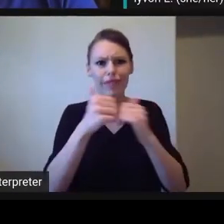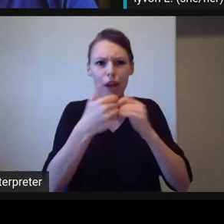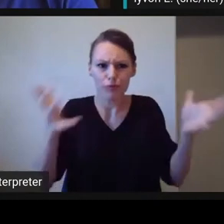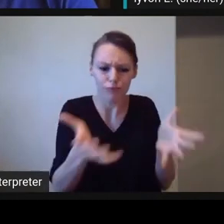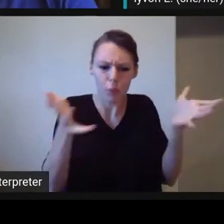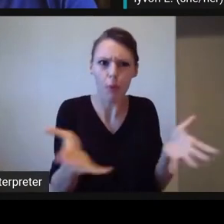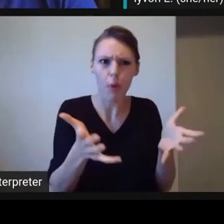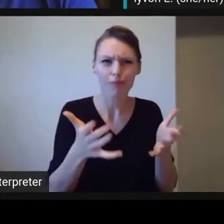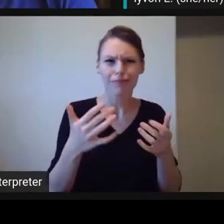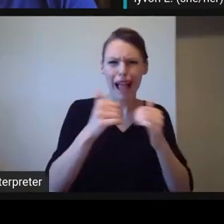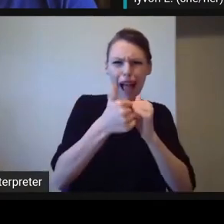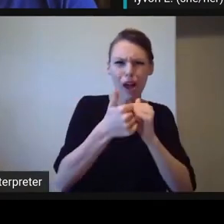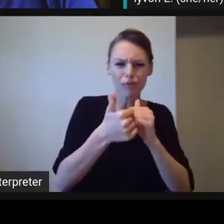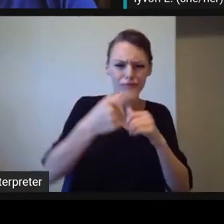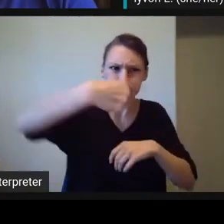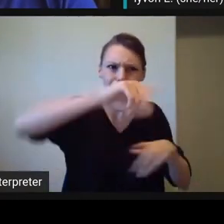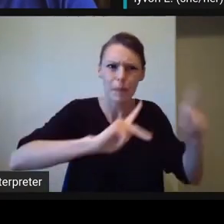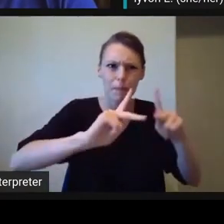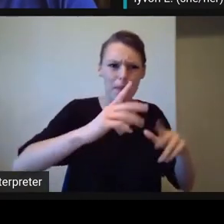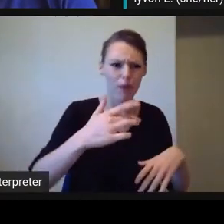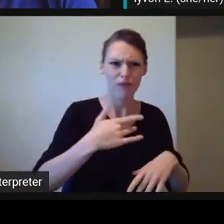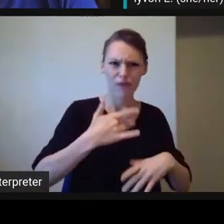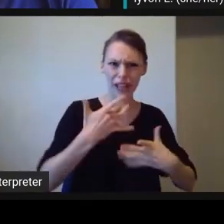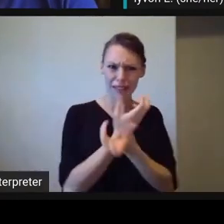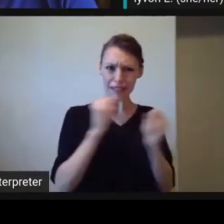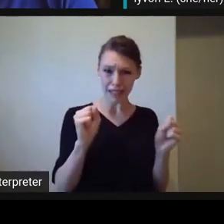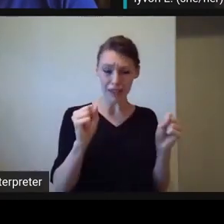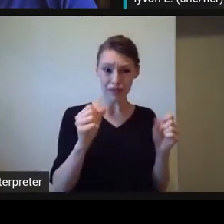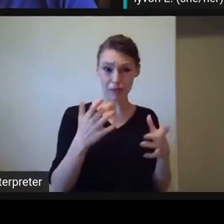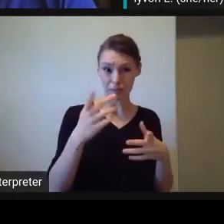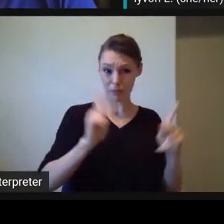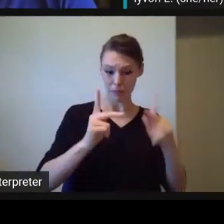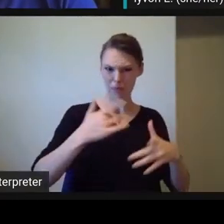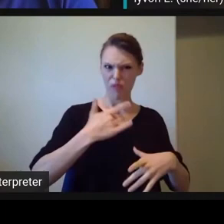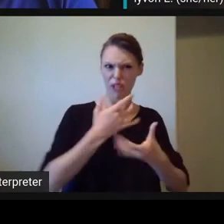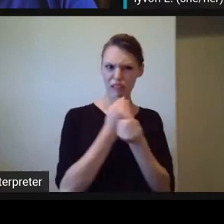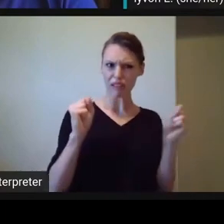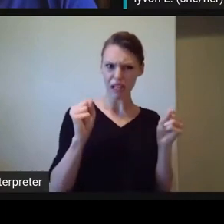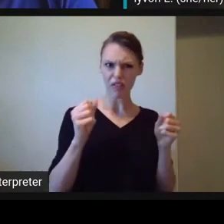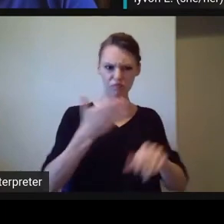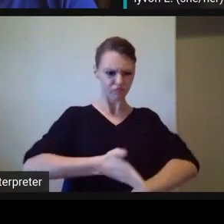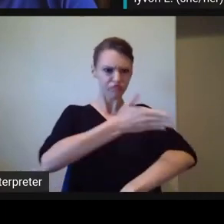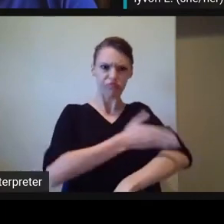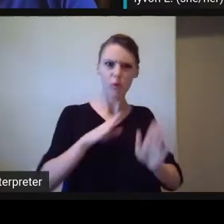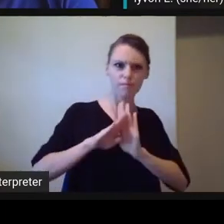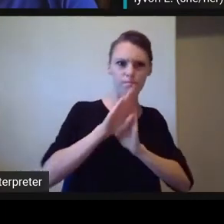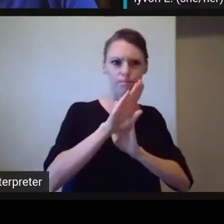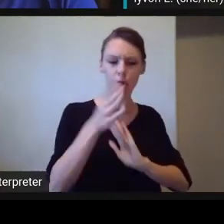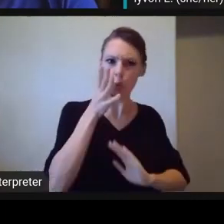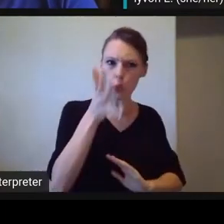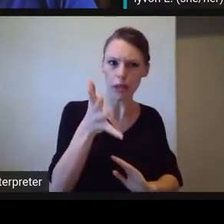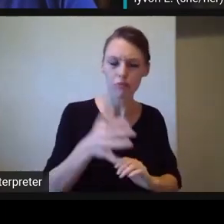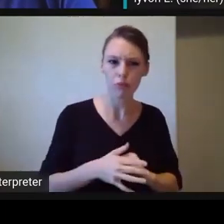sure people feel safe. Because when people feel safe, they do their best. And that as a producer is what we should always